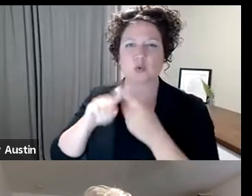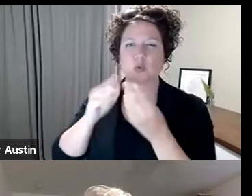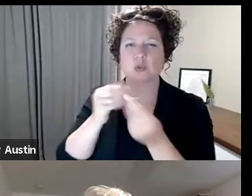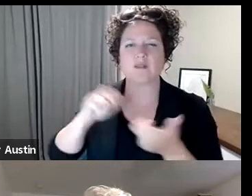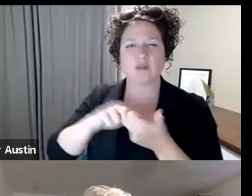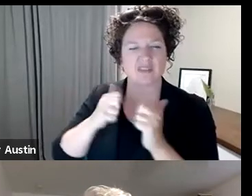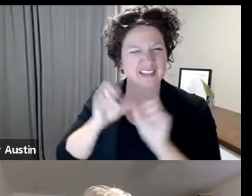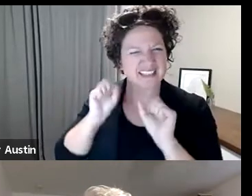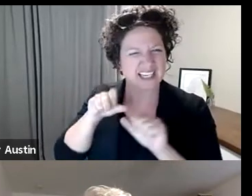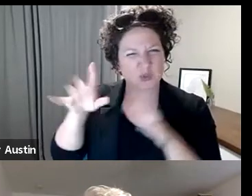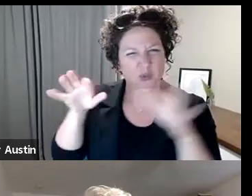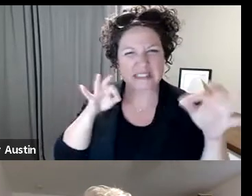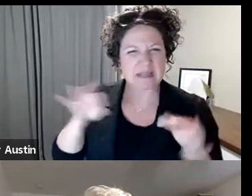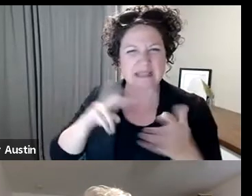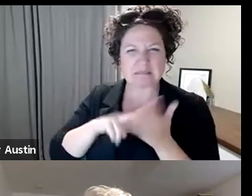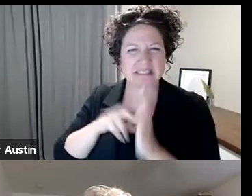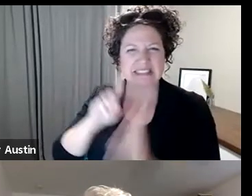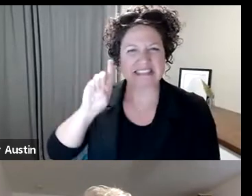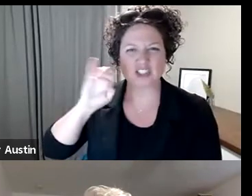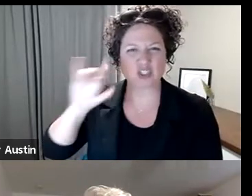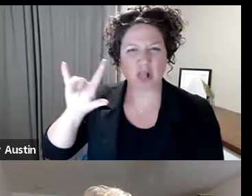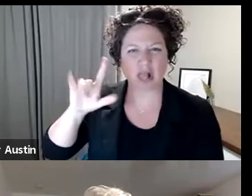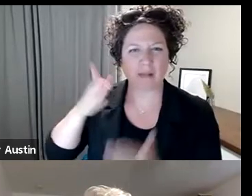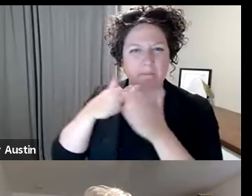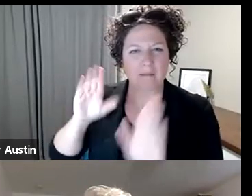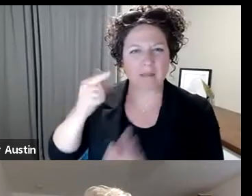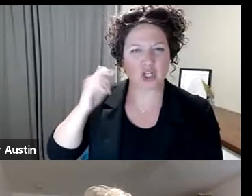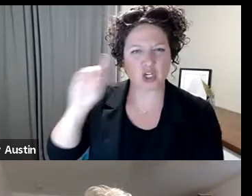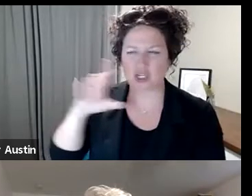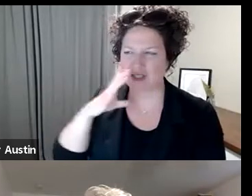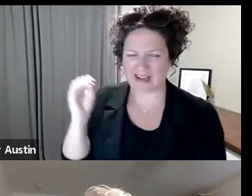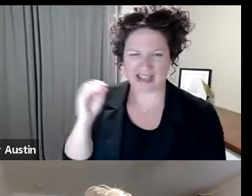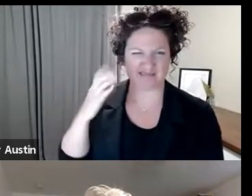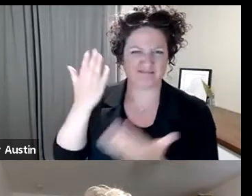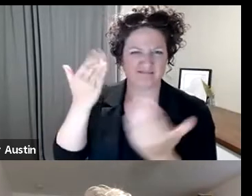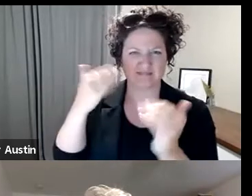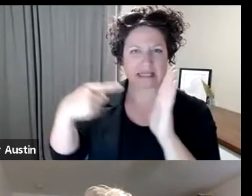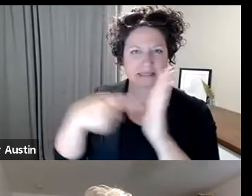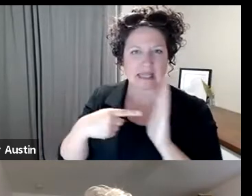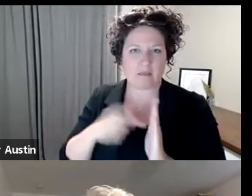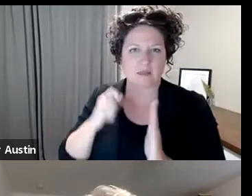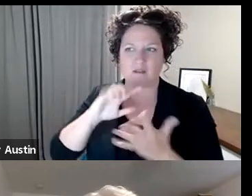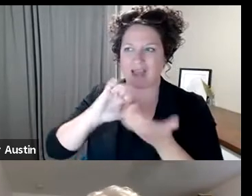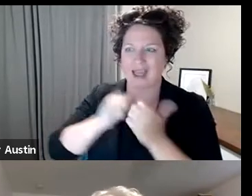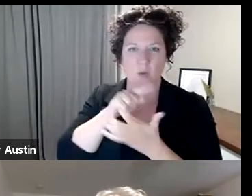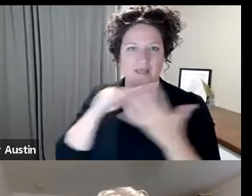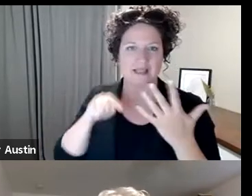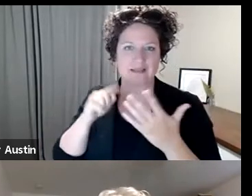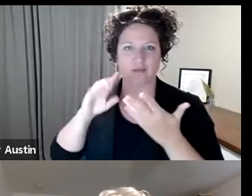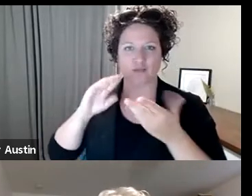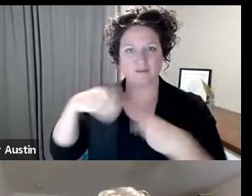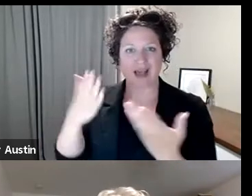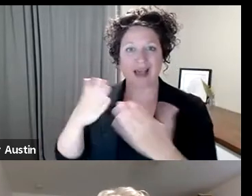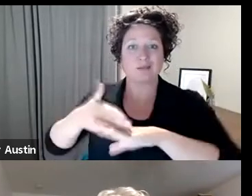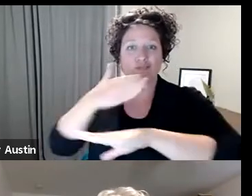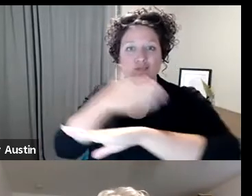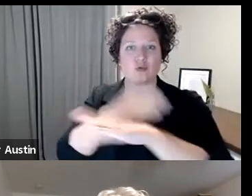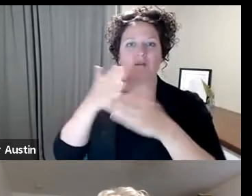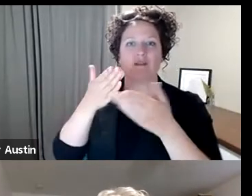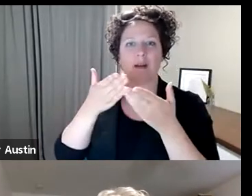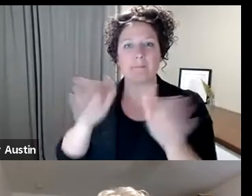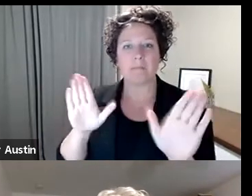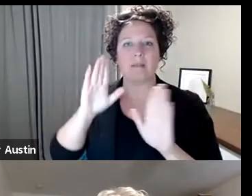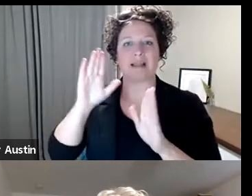explain what a digital public good is and some examples of how these might provide and improve public administration and